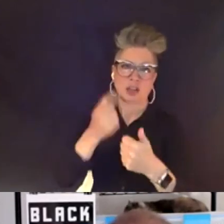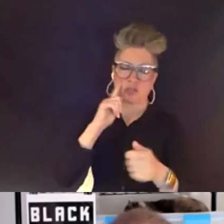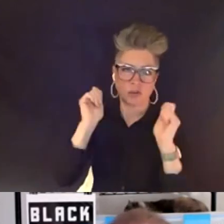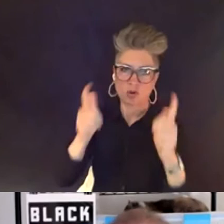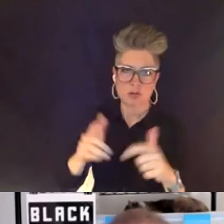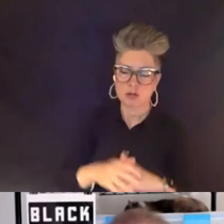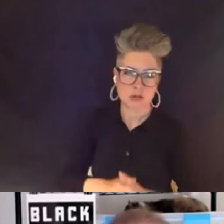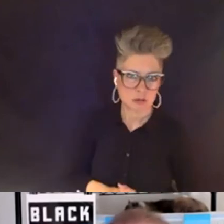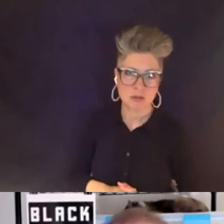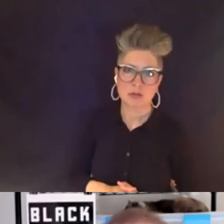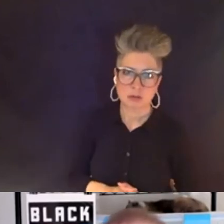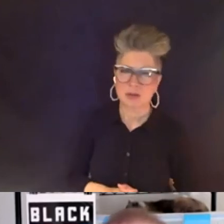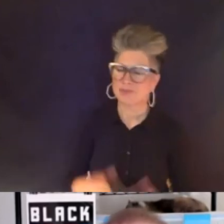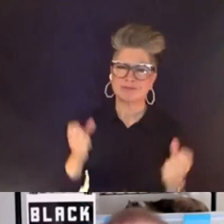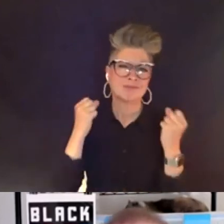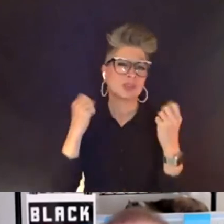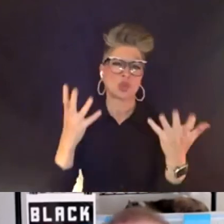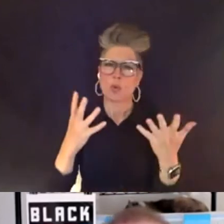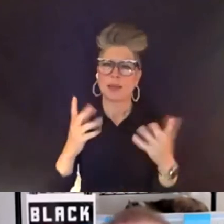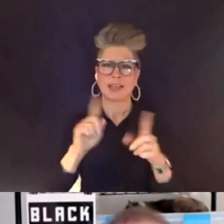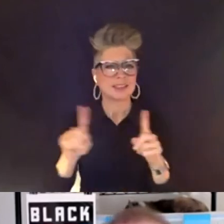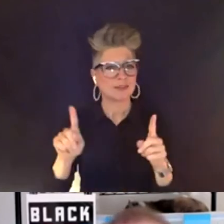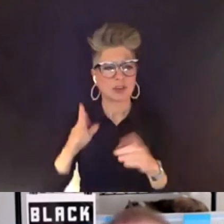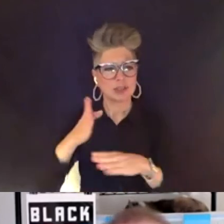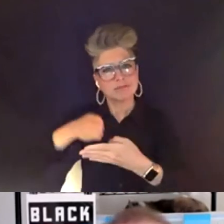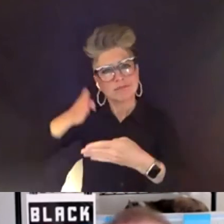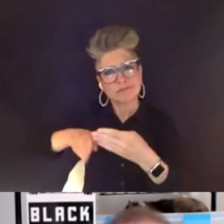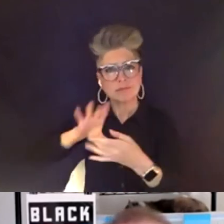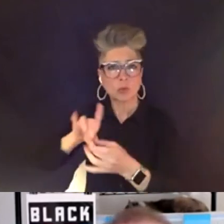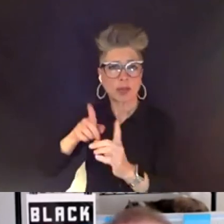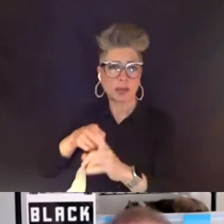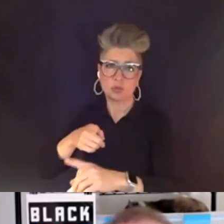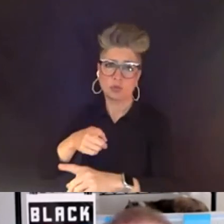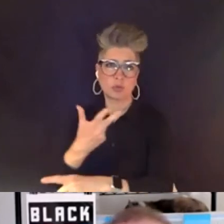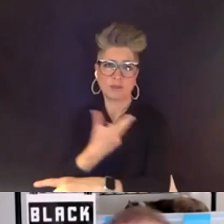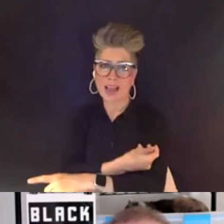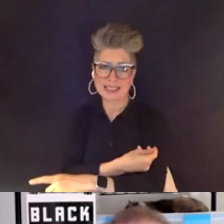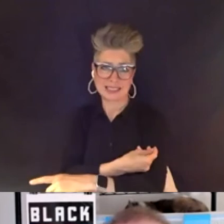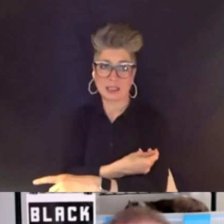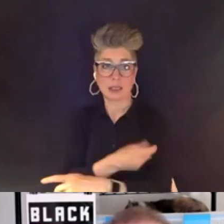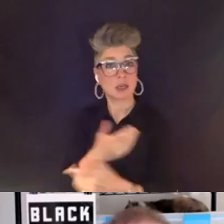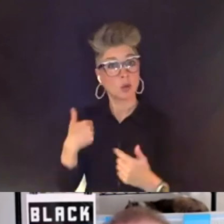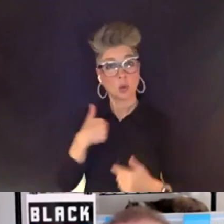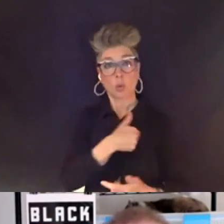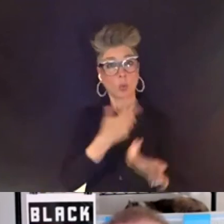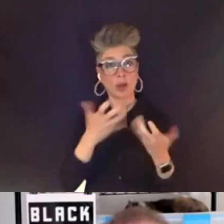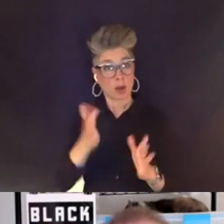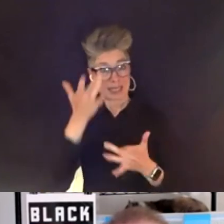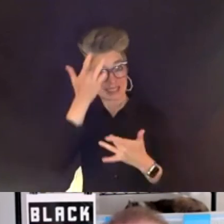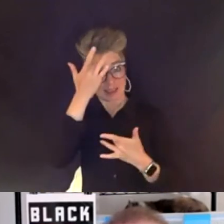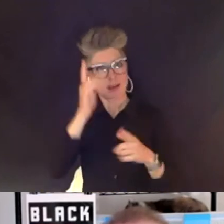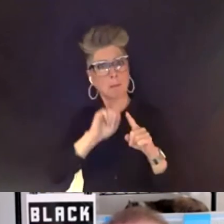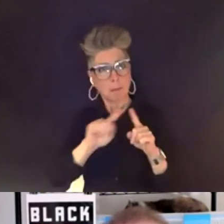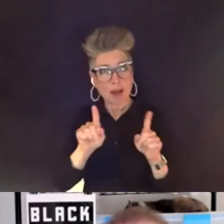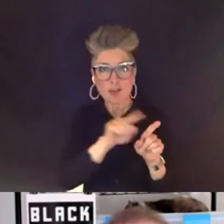so many different implications to these vaccines that, we don't want to get sick, the end of the story, but